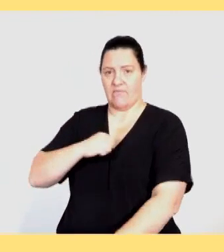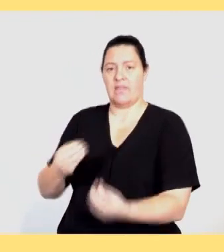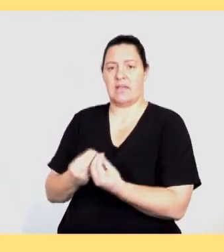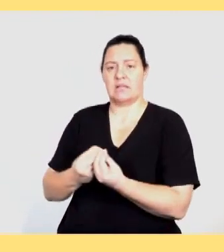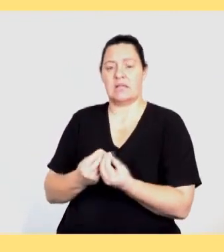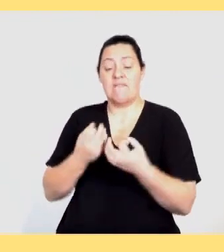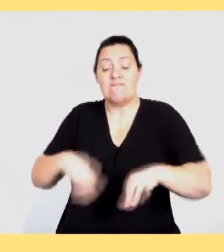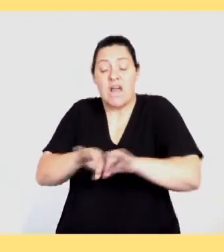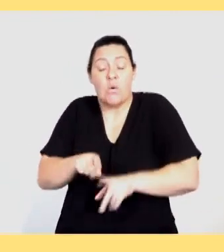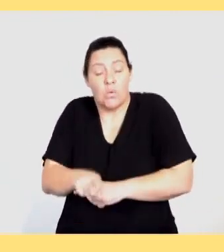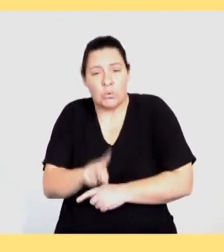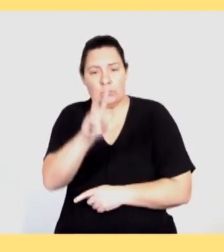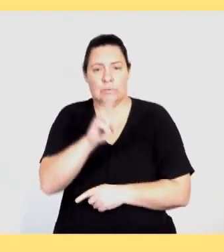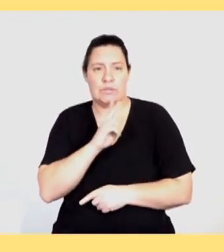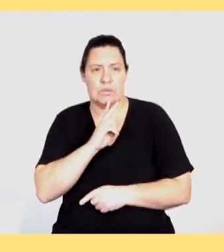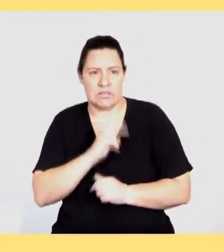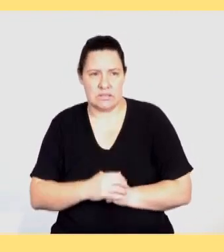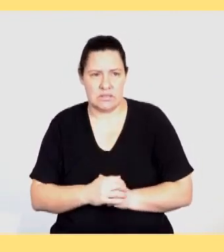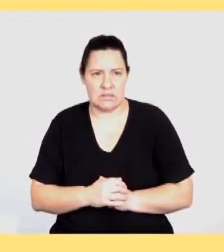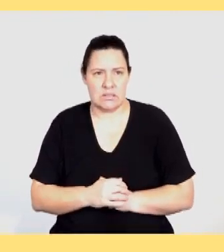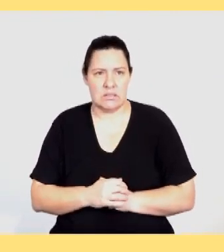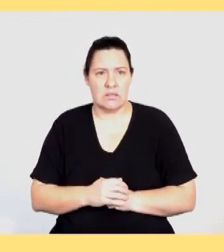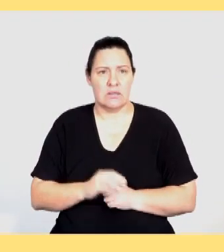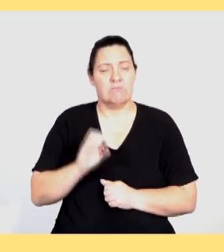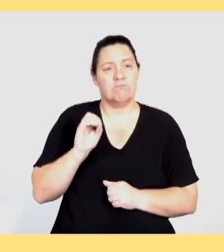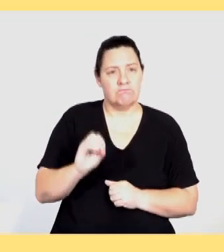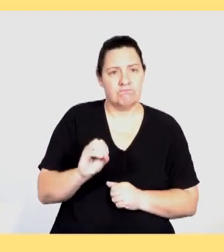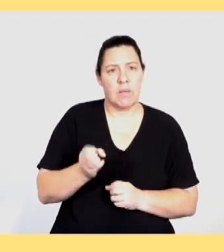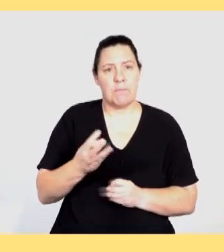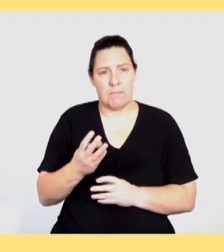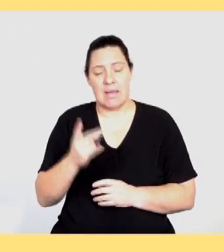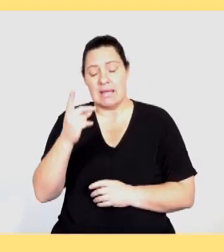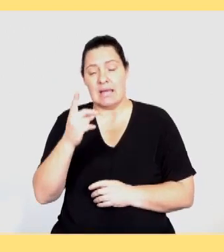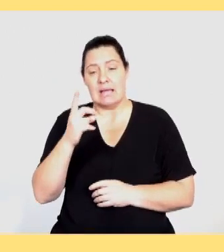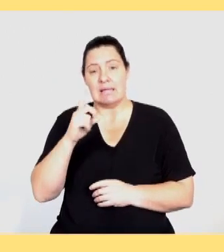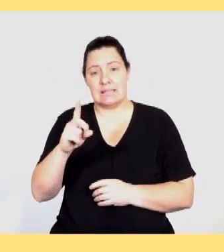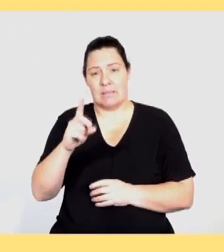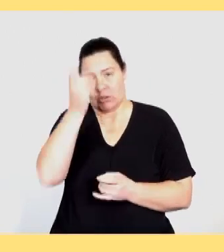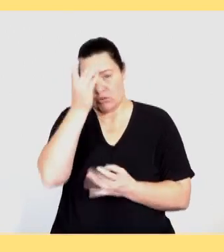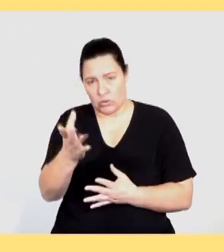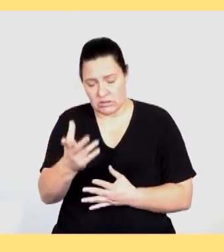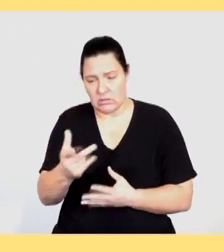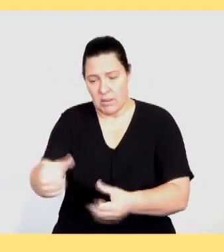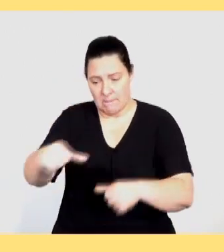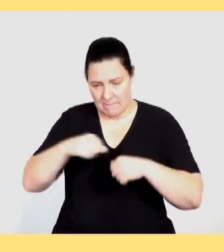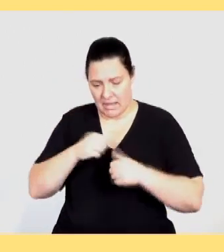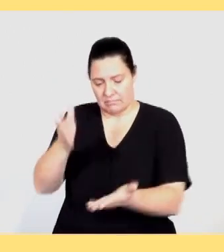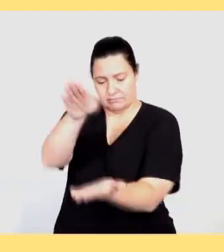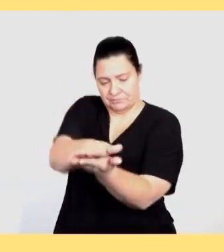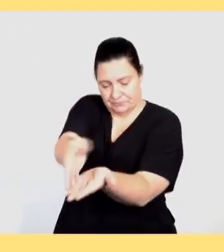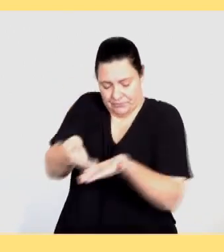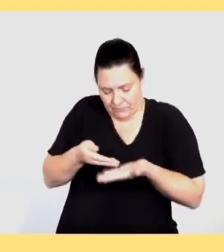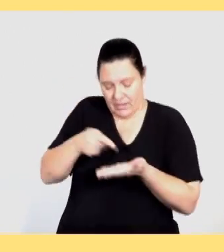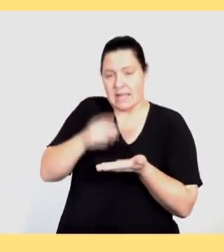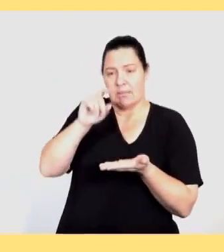us with a value of 2,000. And we issued a debit note. Together with the debit note, when he brought back the goods, it came